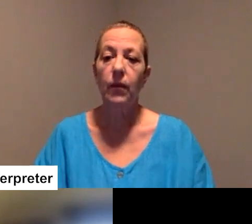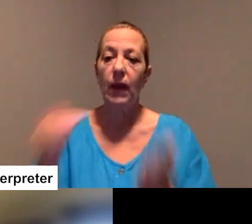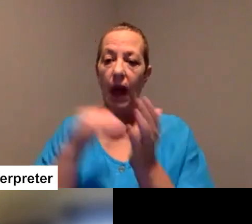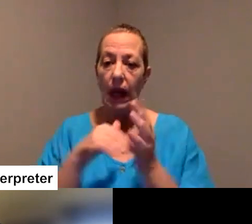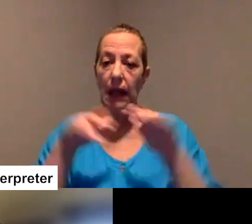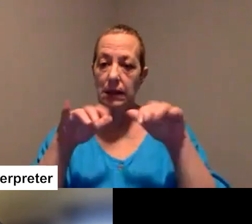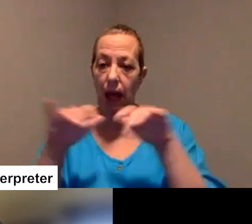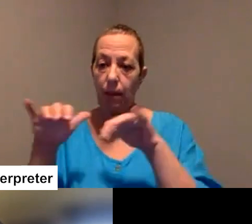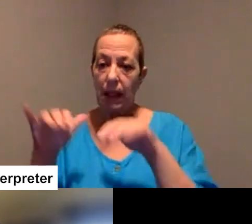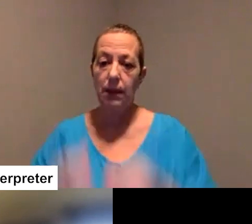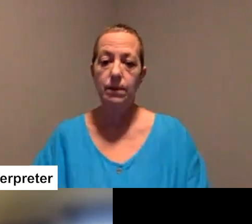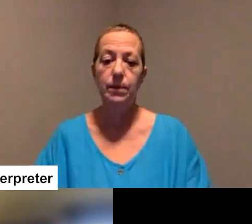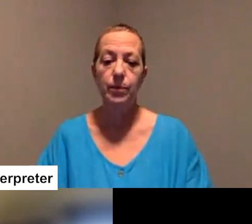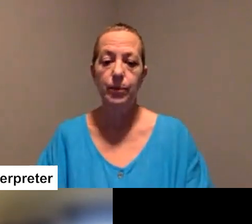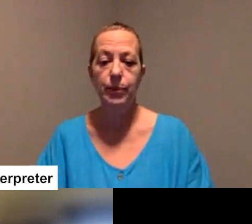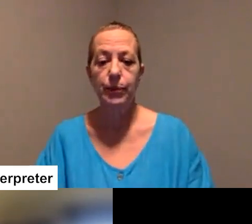good